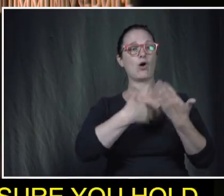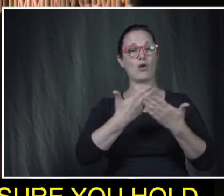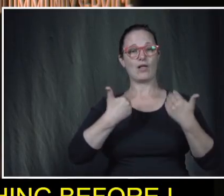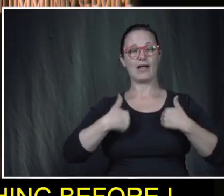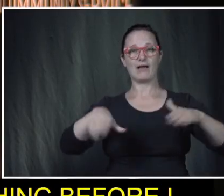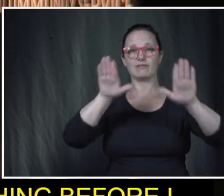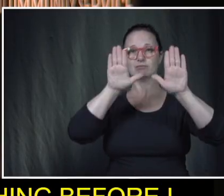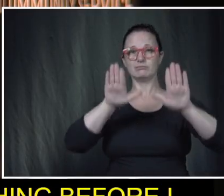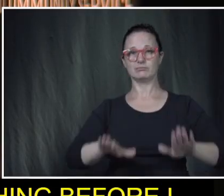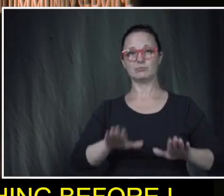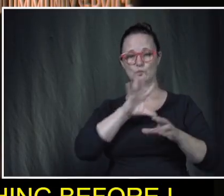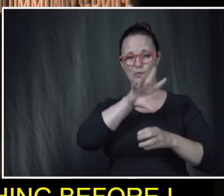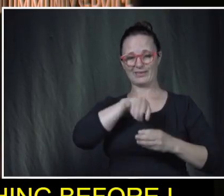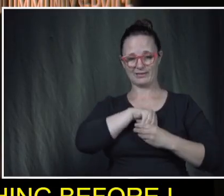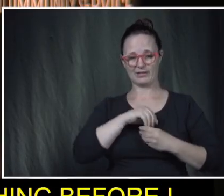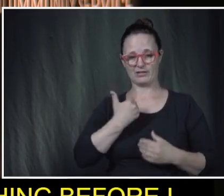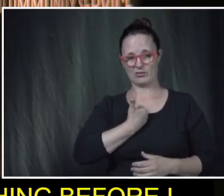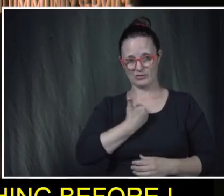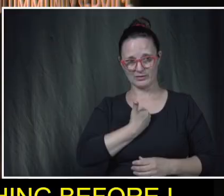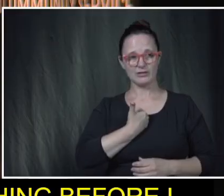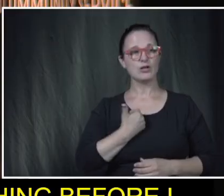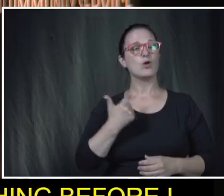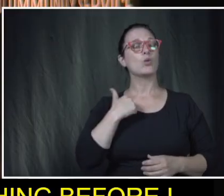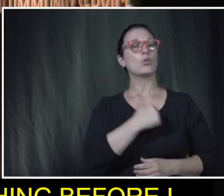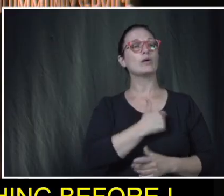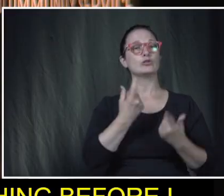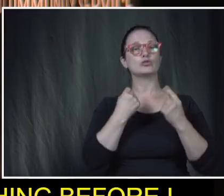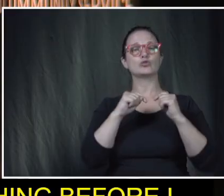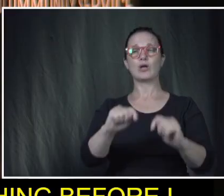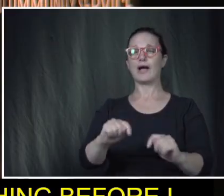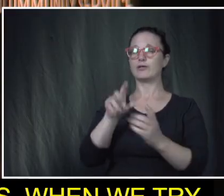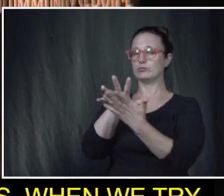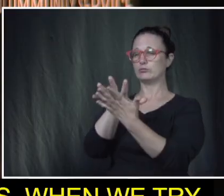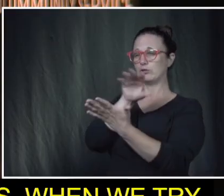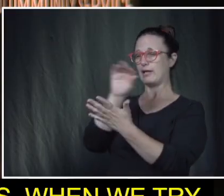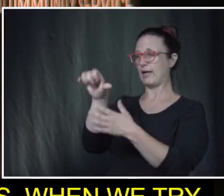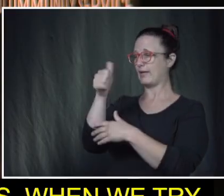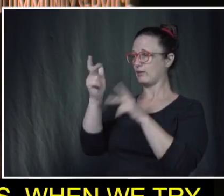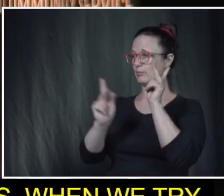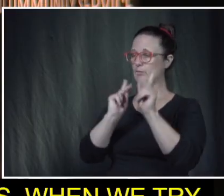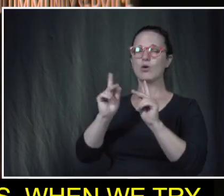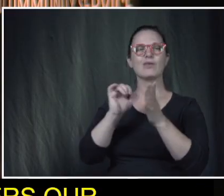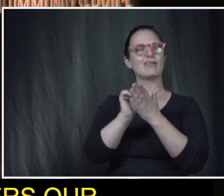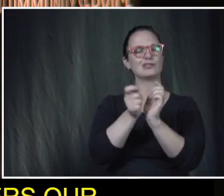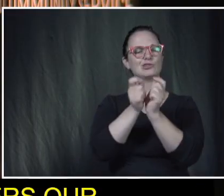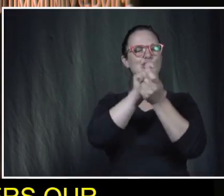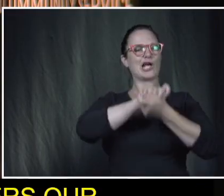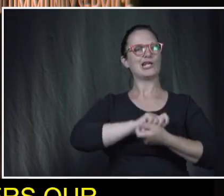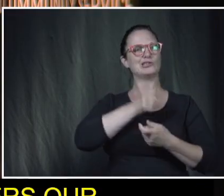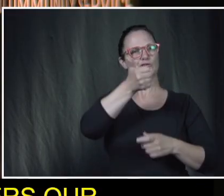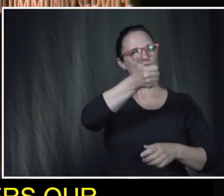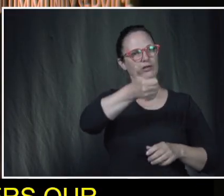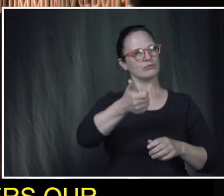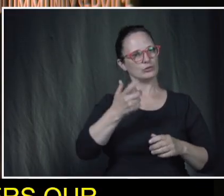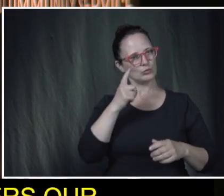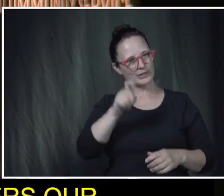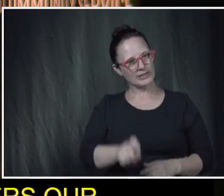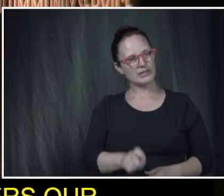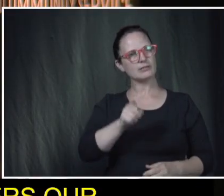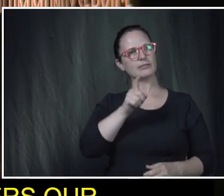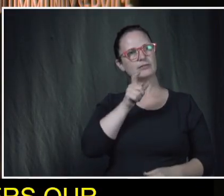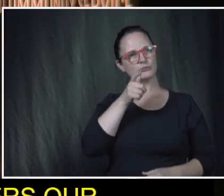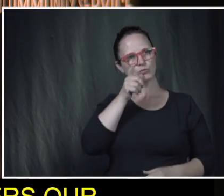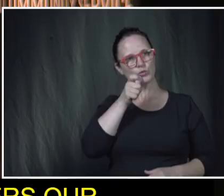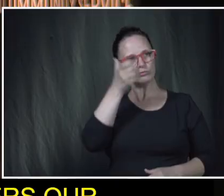us. When we try to be like other people, it alters our greatness. Just be you. Be true to yourself and